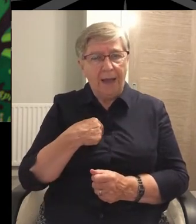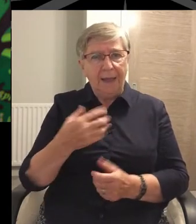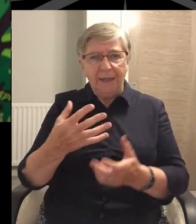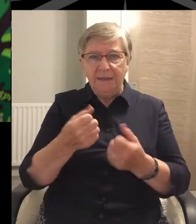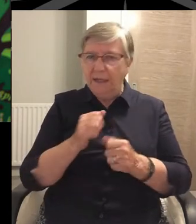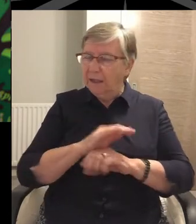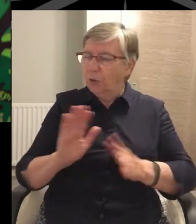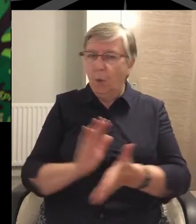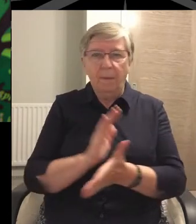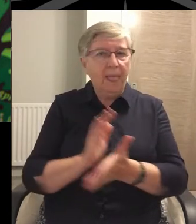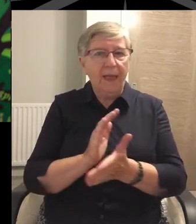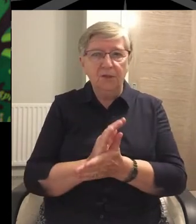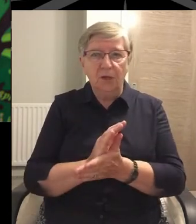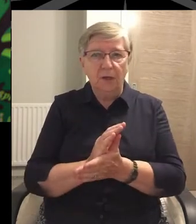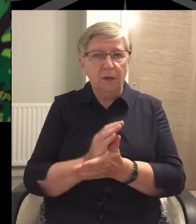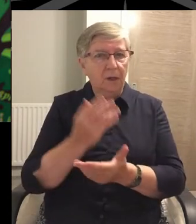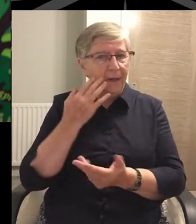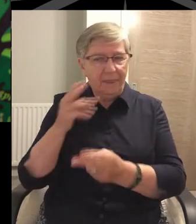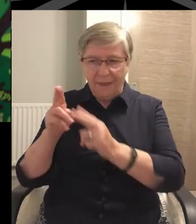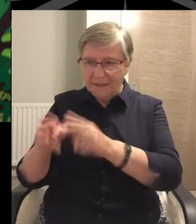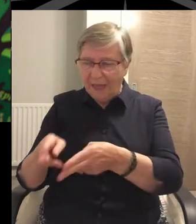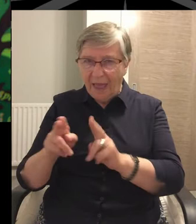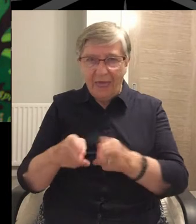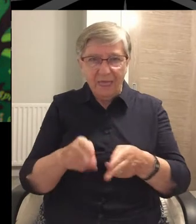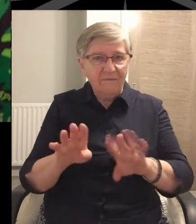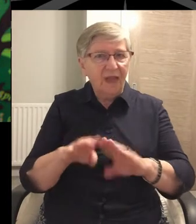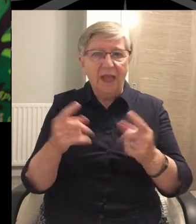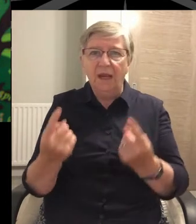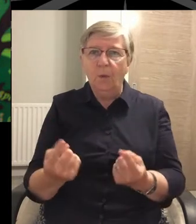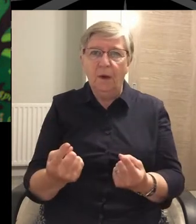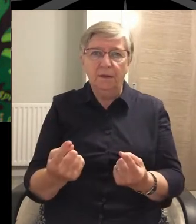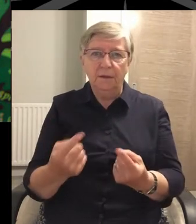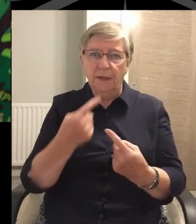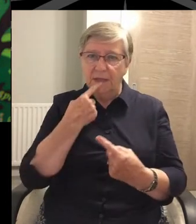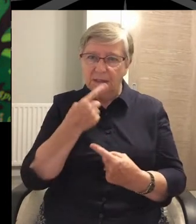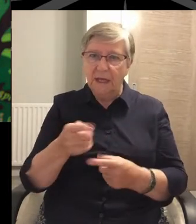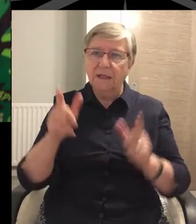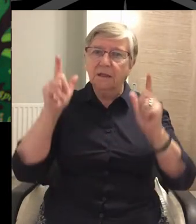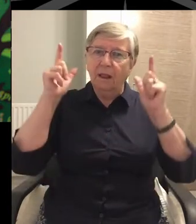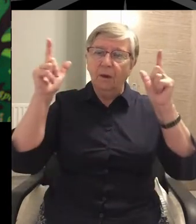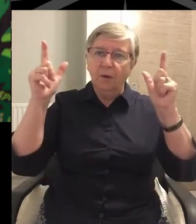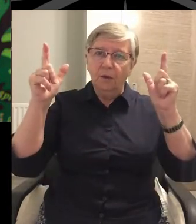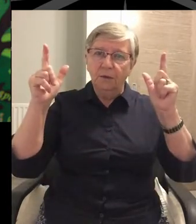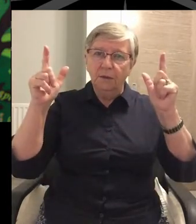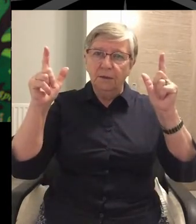For I take no pleasure in the death of anyone, declares the Sovereign Lord.